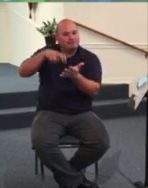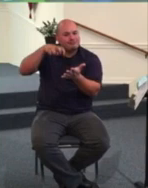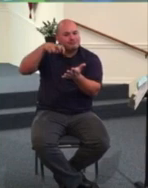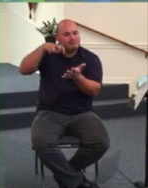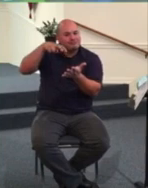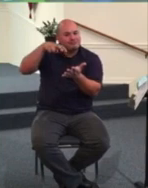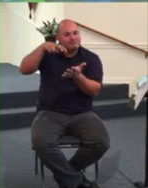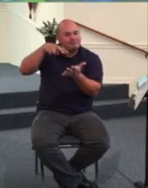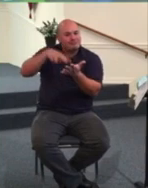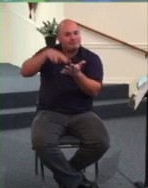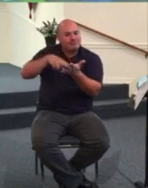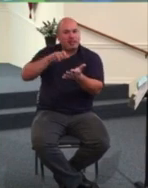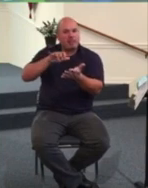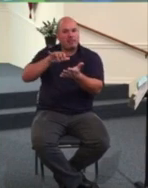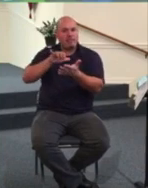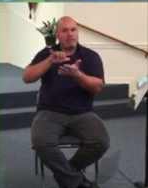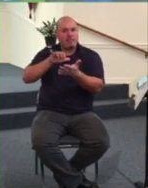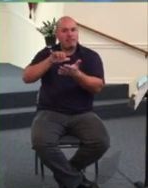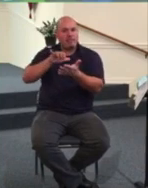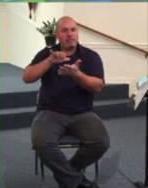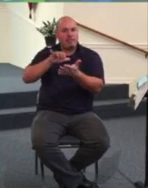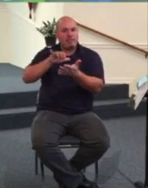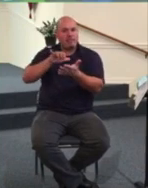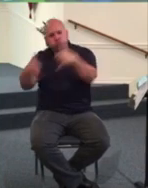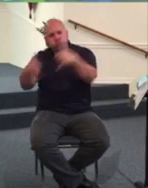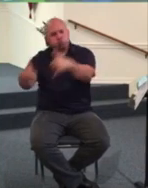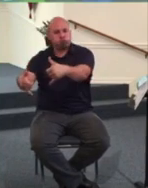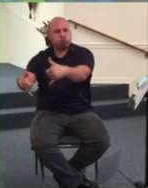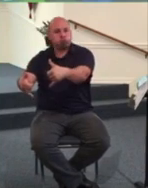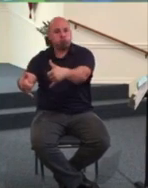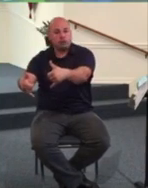for that is how their ancestors treated the prophets.